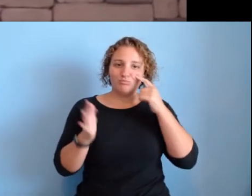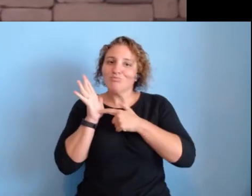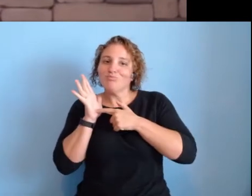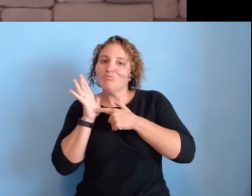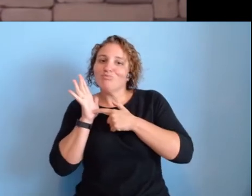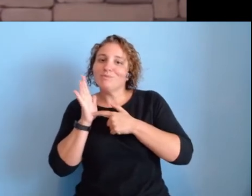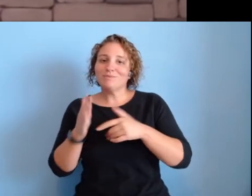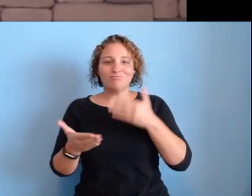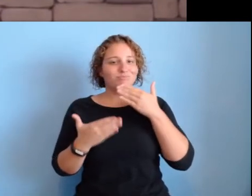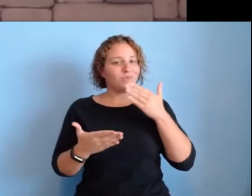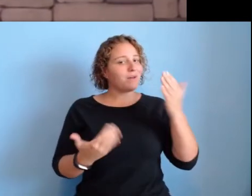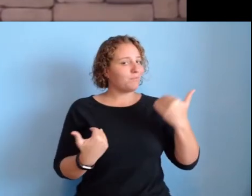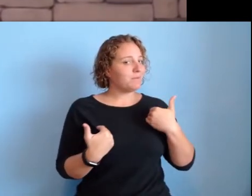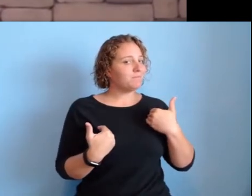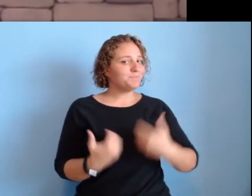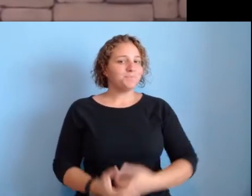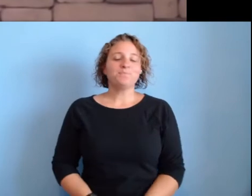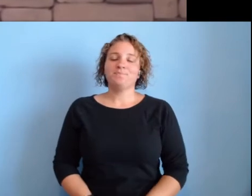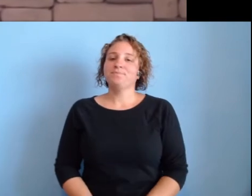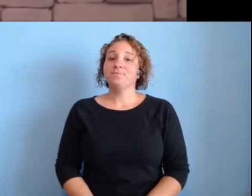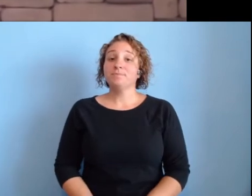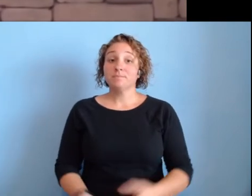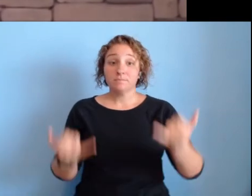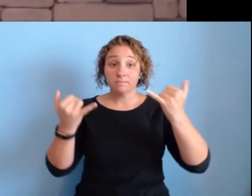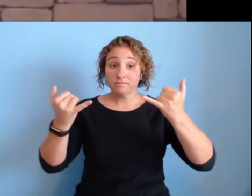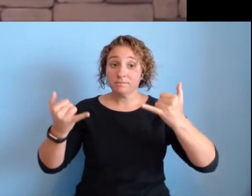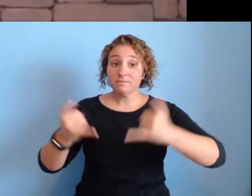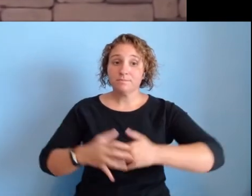Thank God for him. All righty.